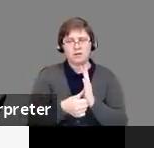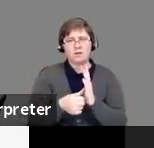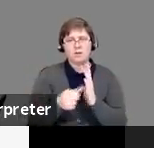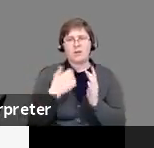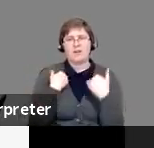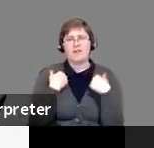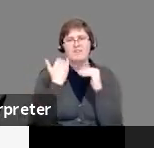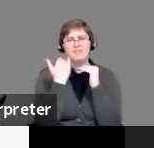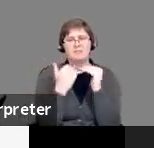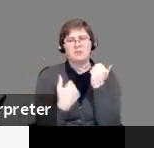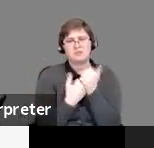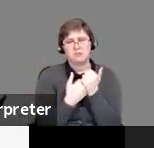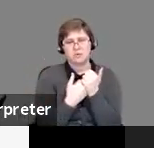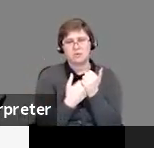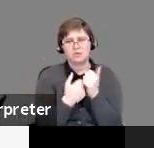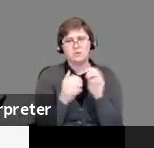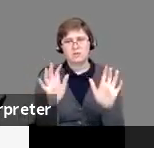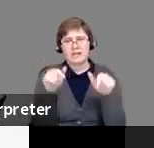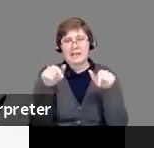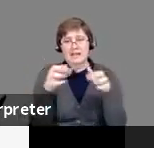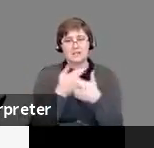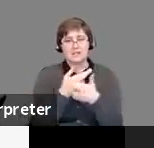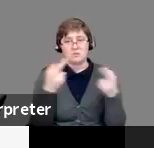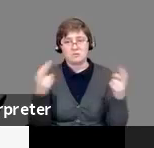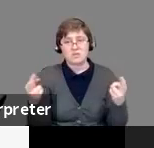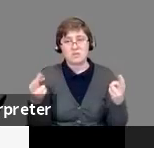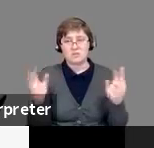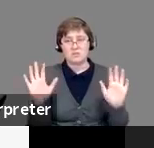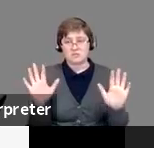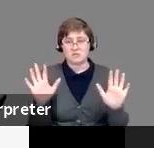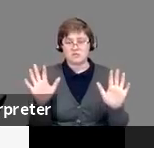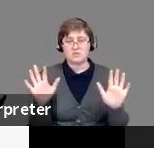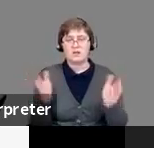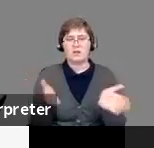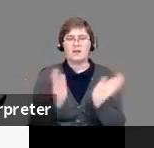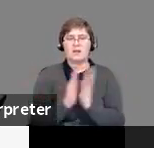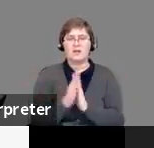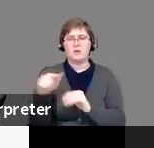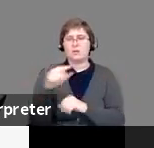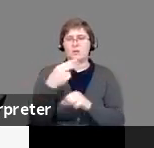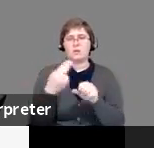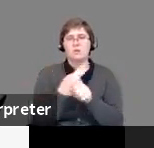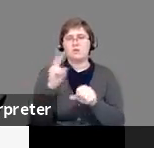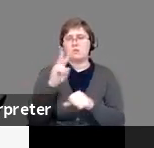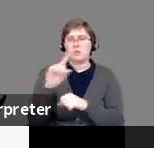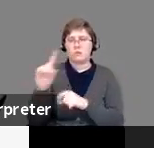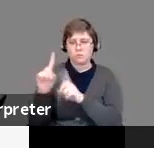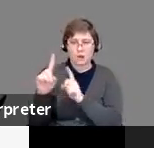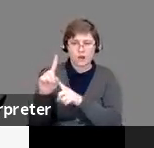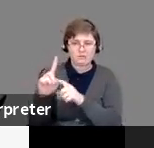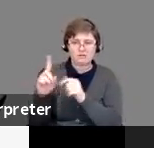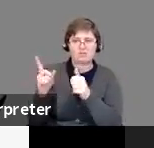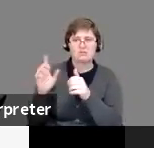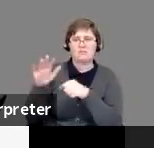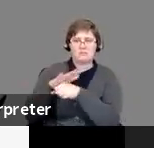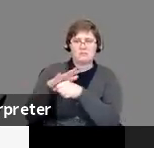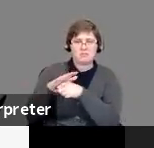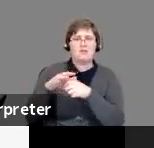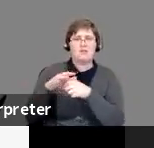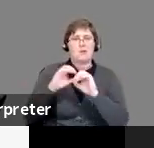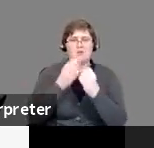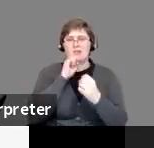this. This is a resource. So we're asking you to utilize 211 in that way in Area Office on